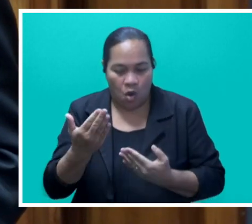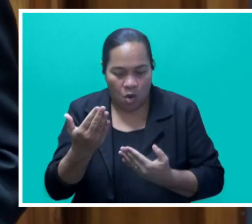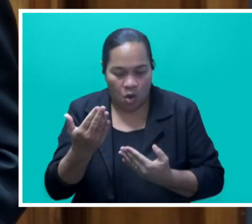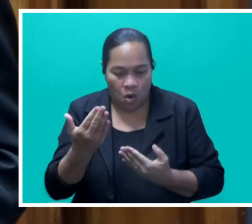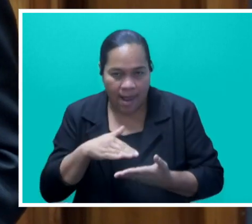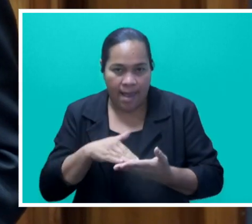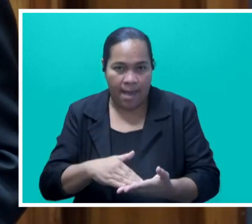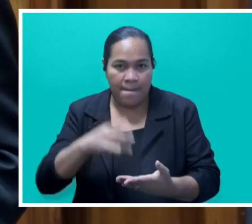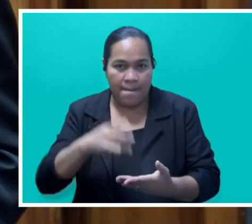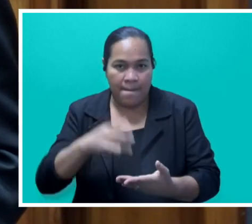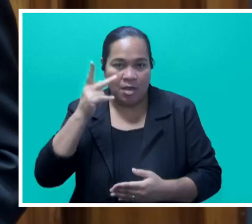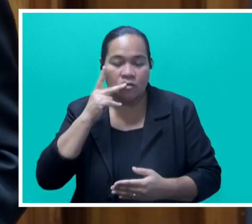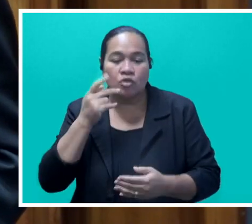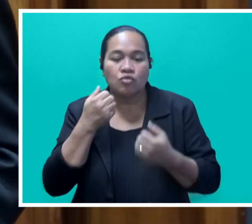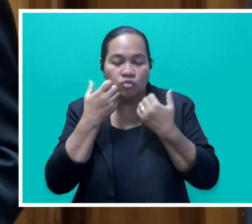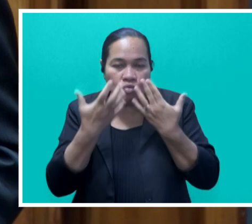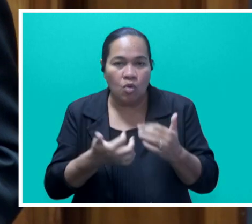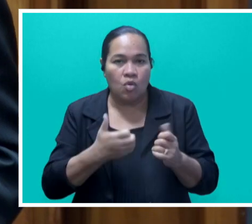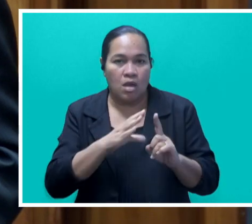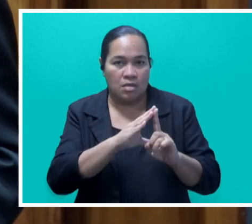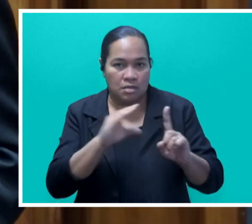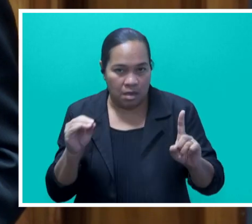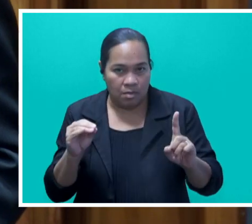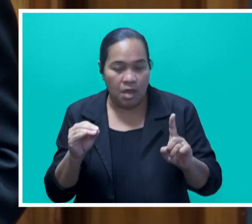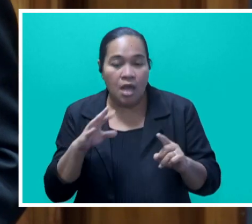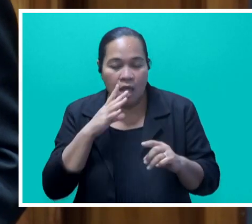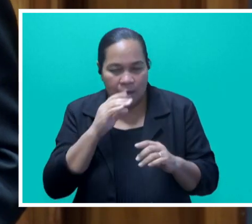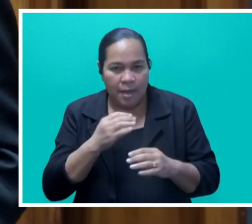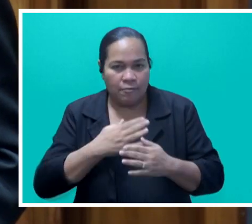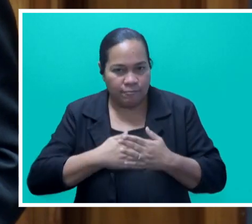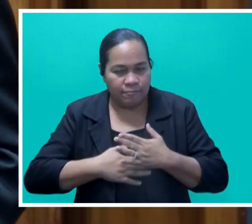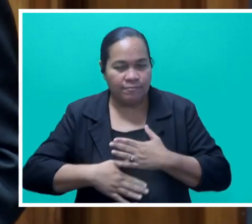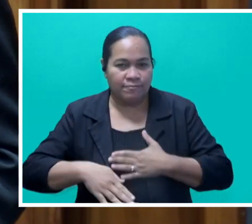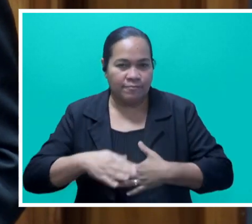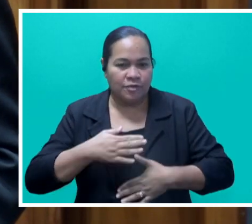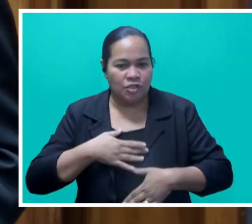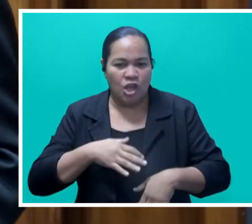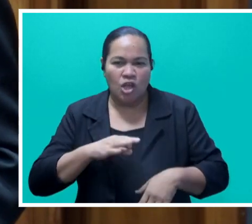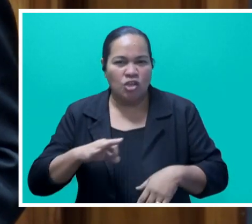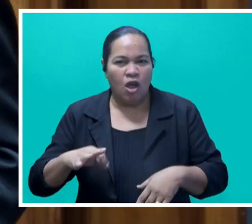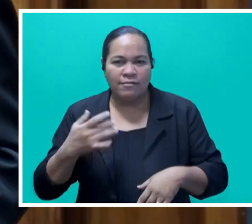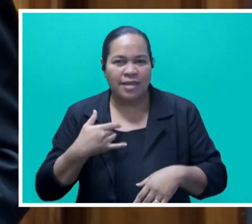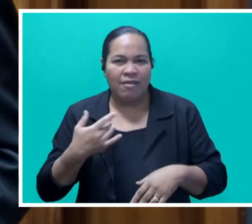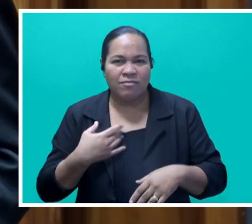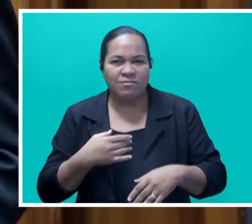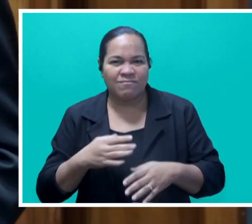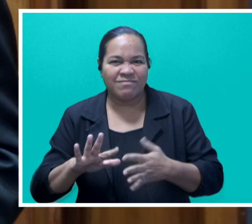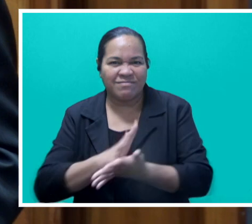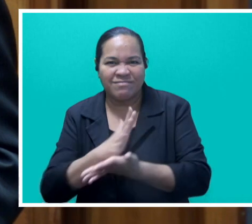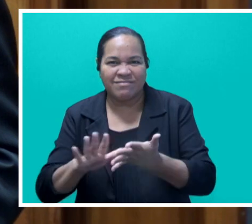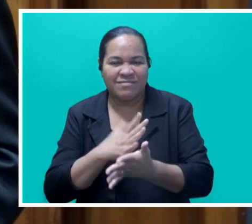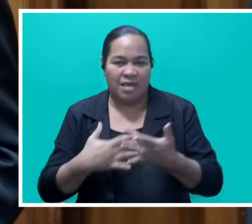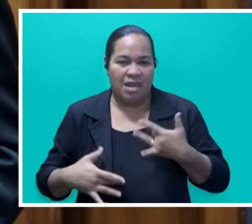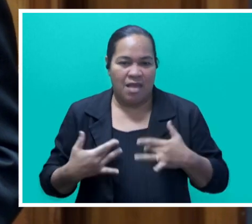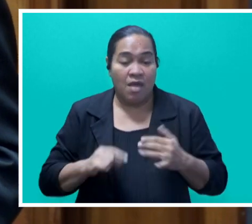our parents, to set good examples, being temperate, not living in promiscuity, and as the Bible